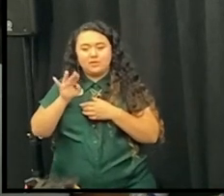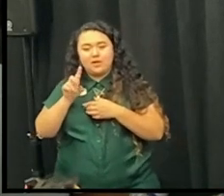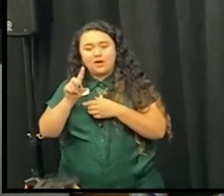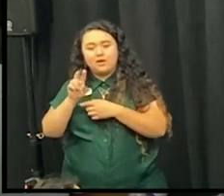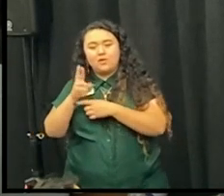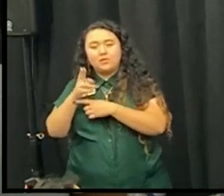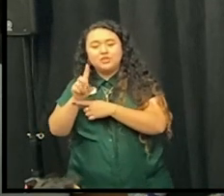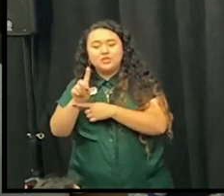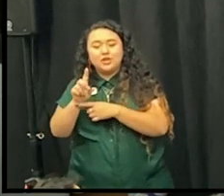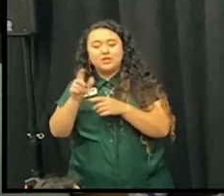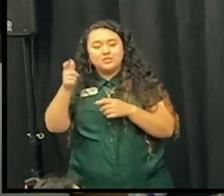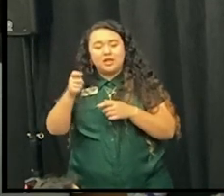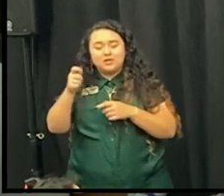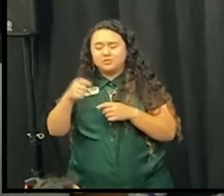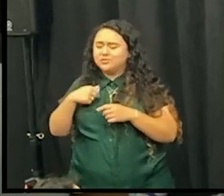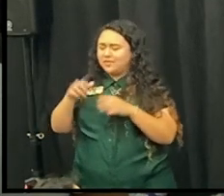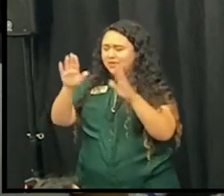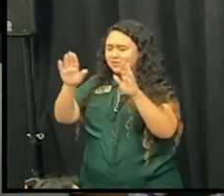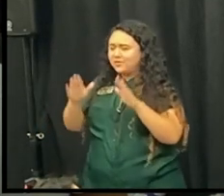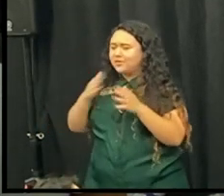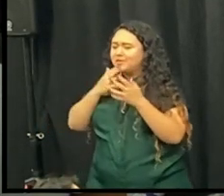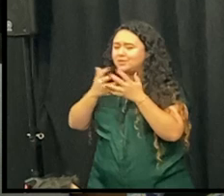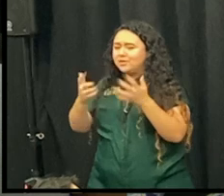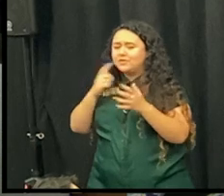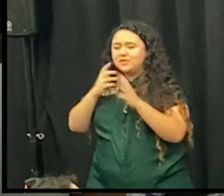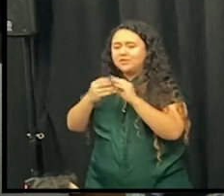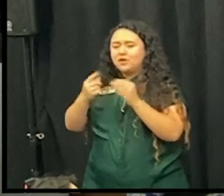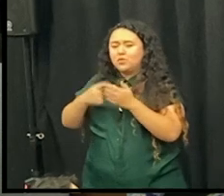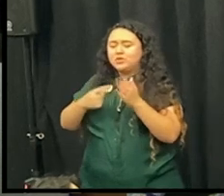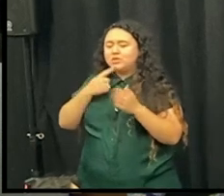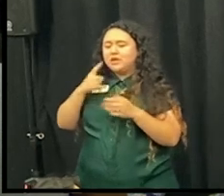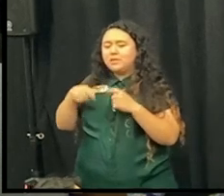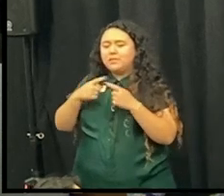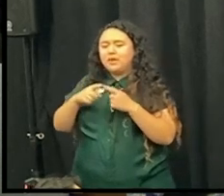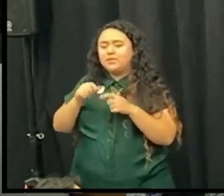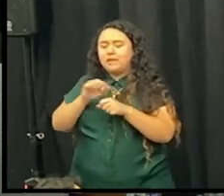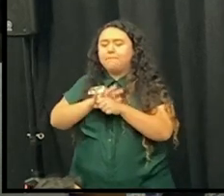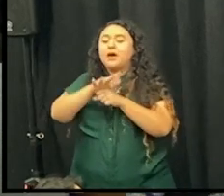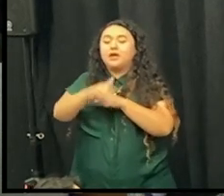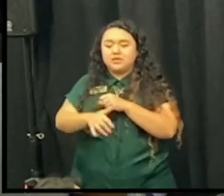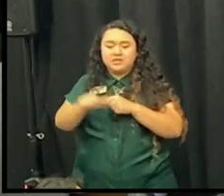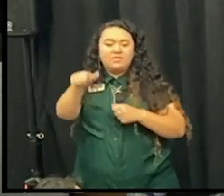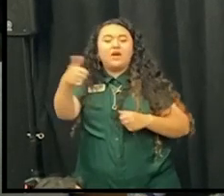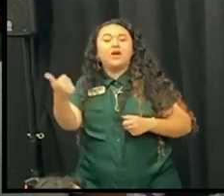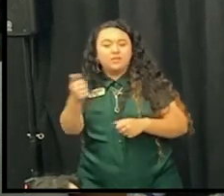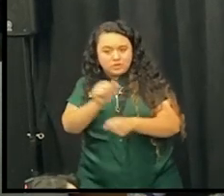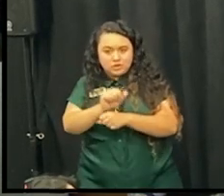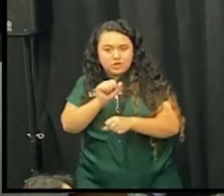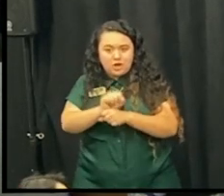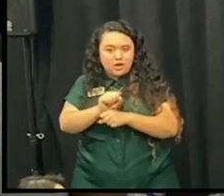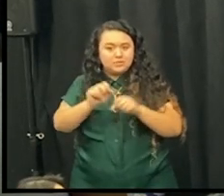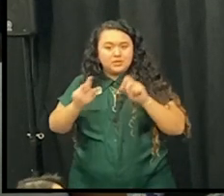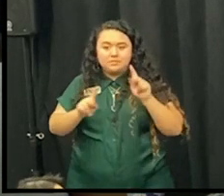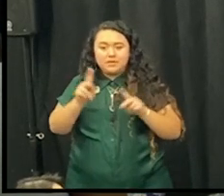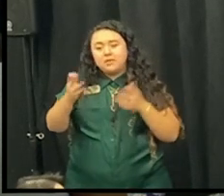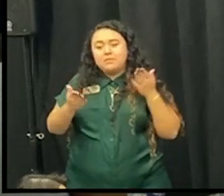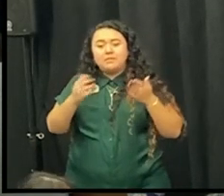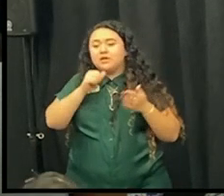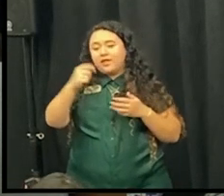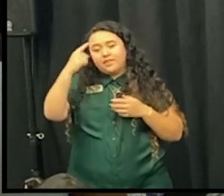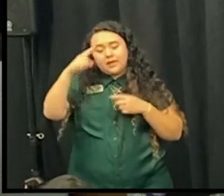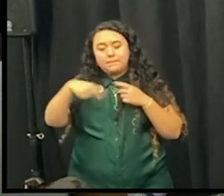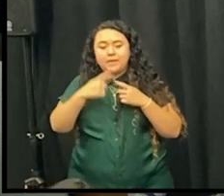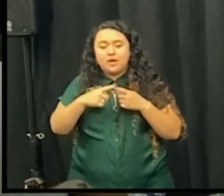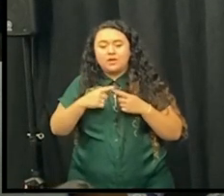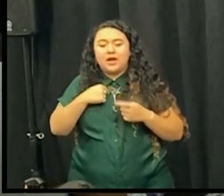Scholarship. Yes, that's great. And I just want to thank you for saying what you said about the abundance of other jobs that people might not think of.